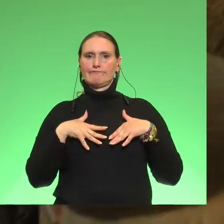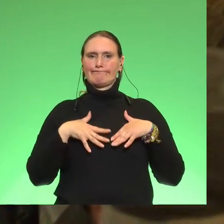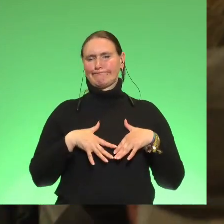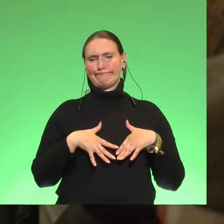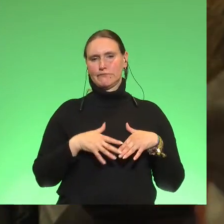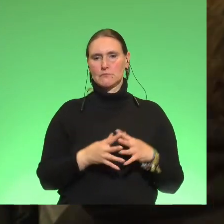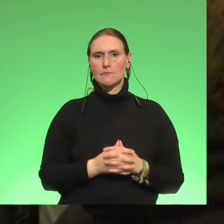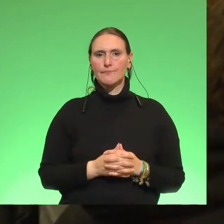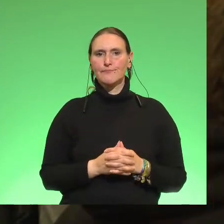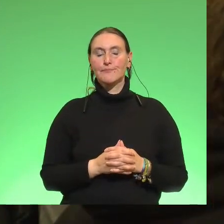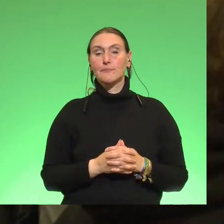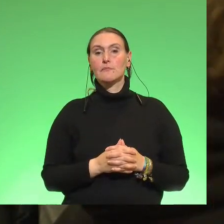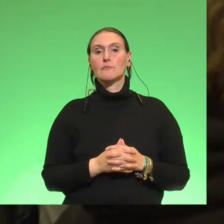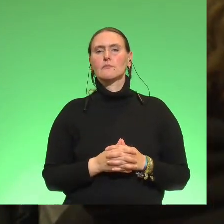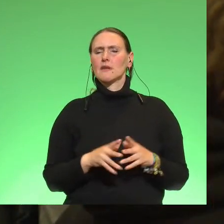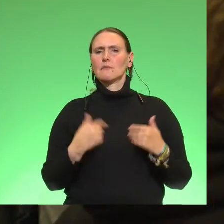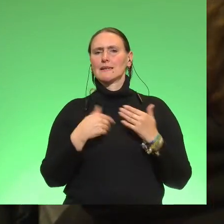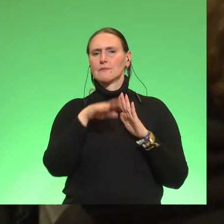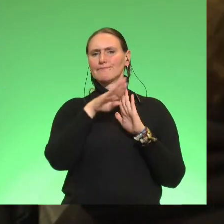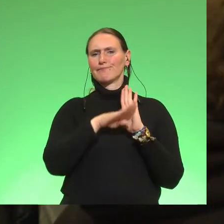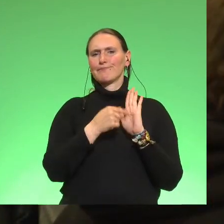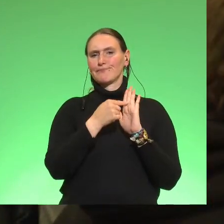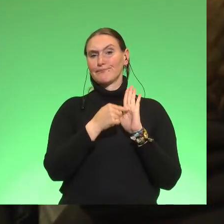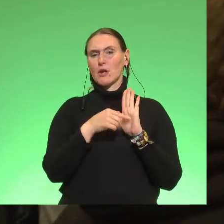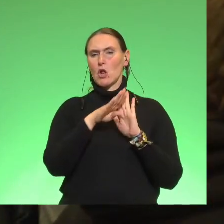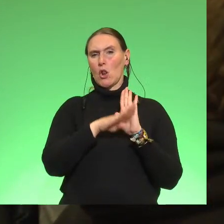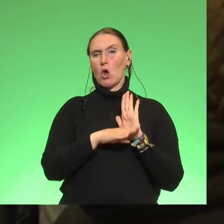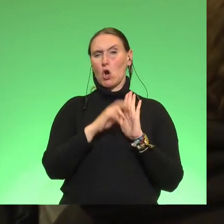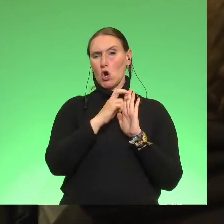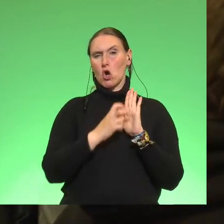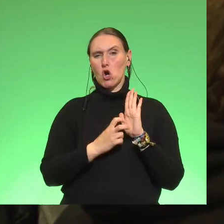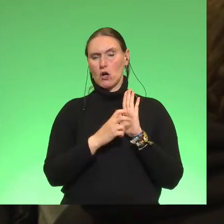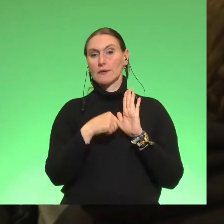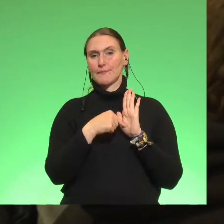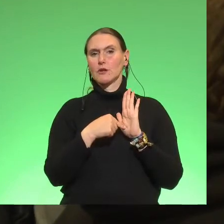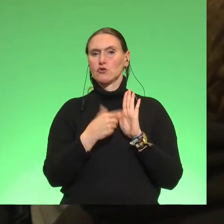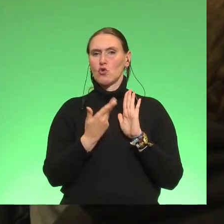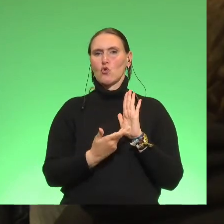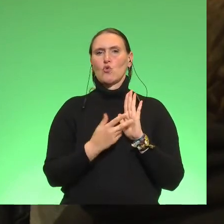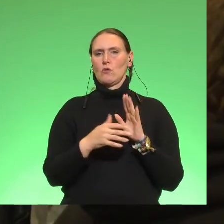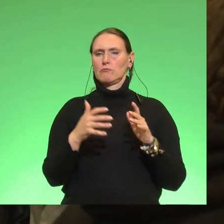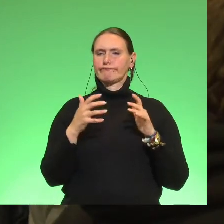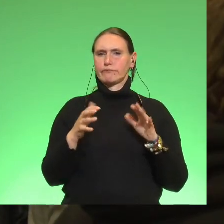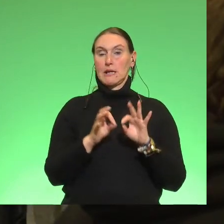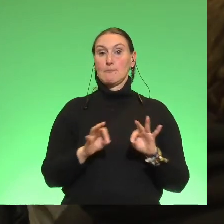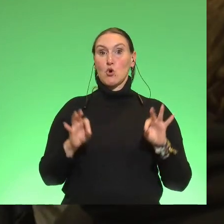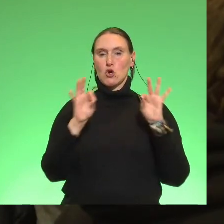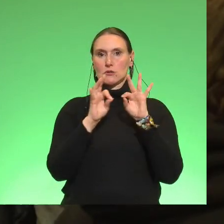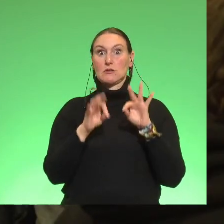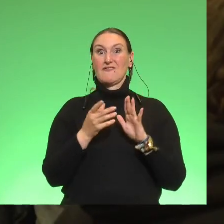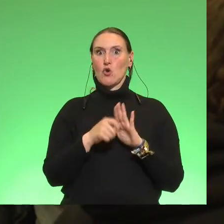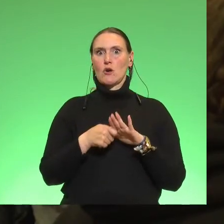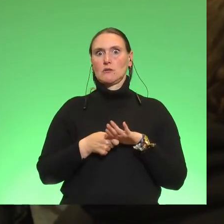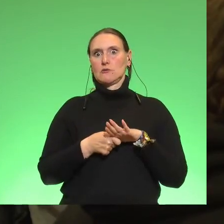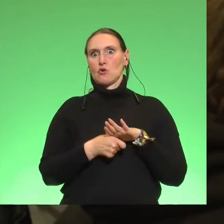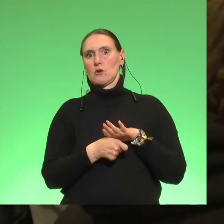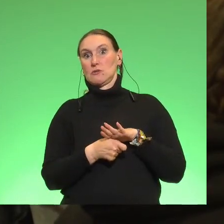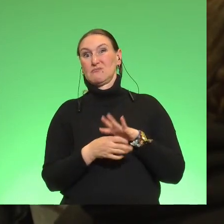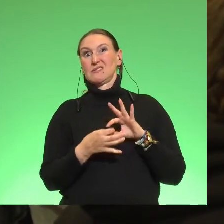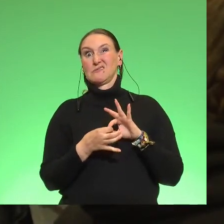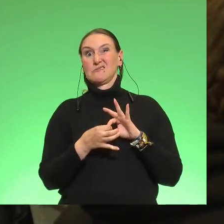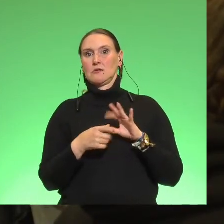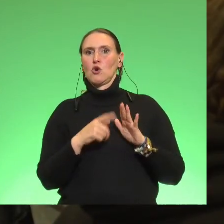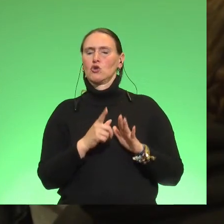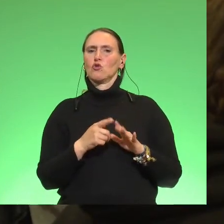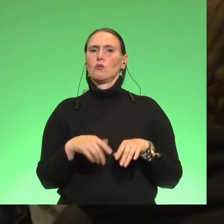a big important law actually about collusion, nepotism, and corruption, which is really based on friendship and